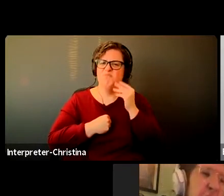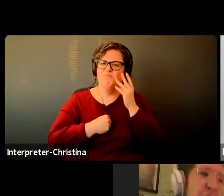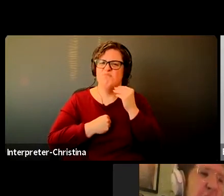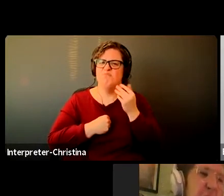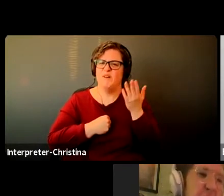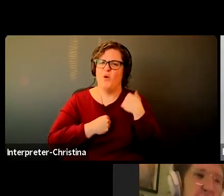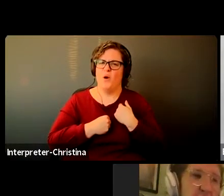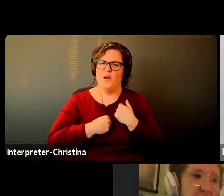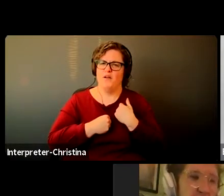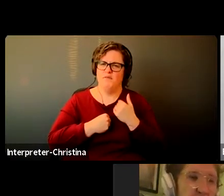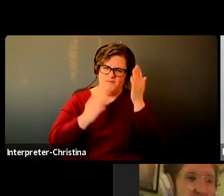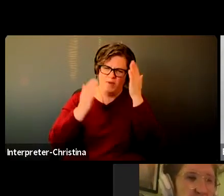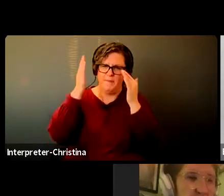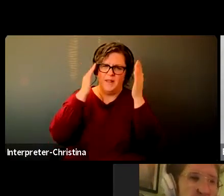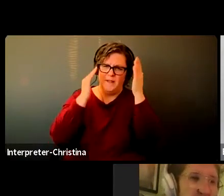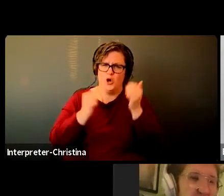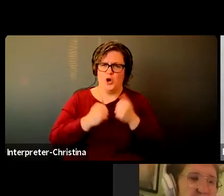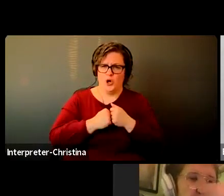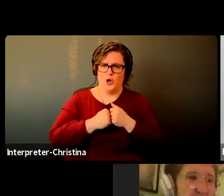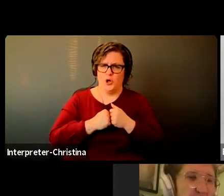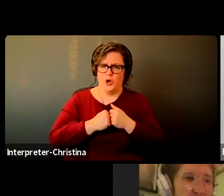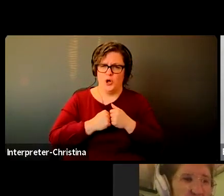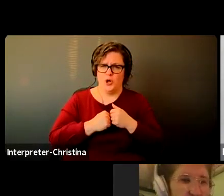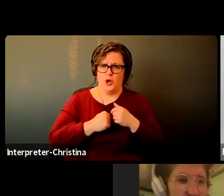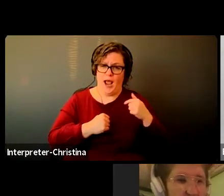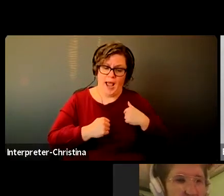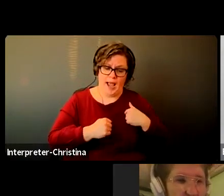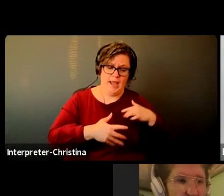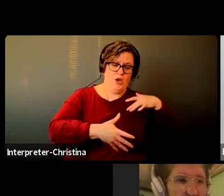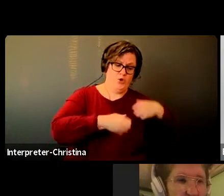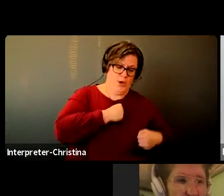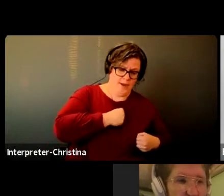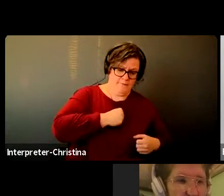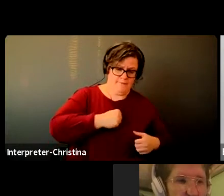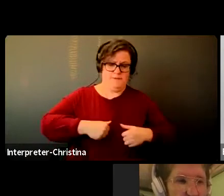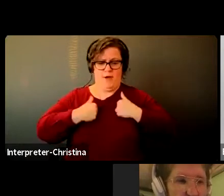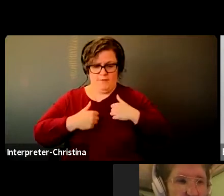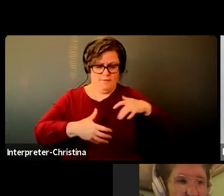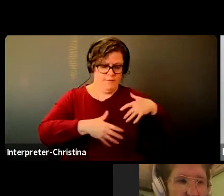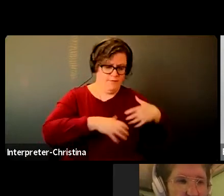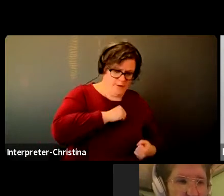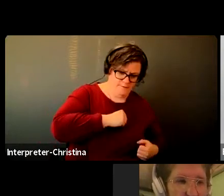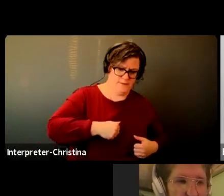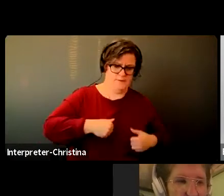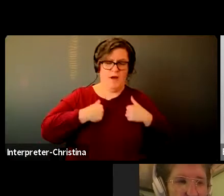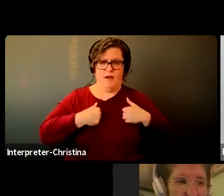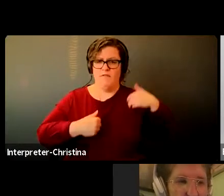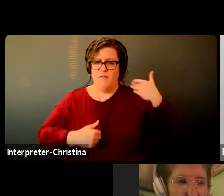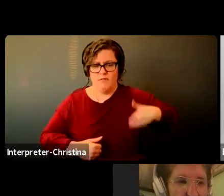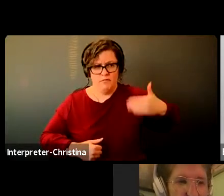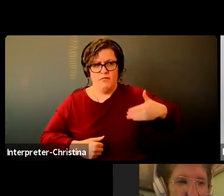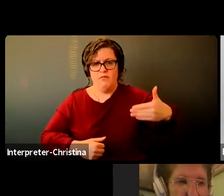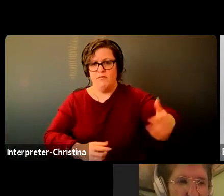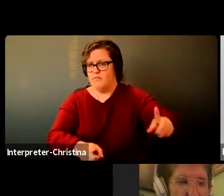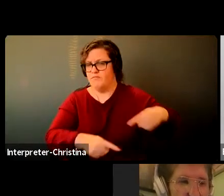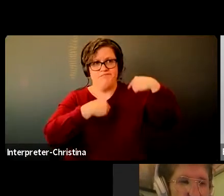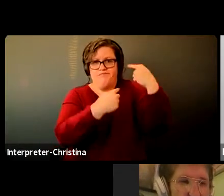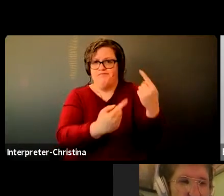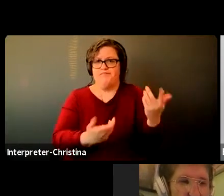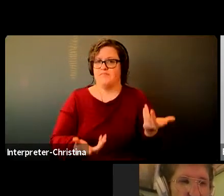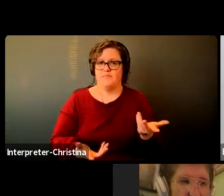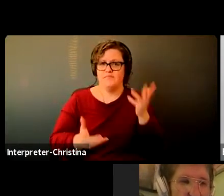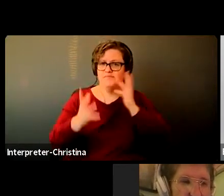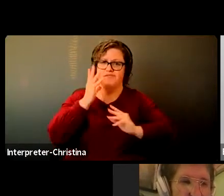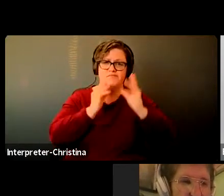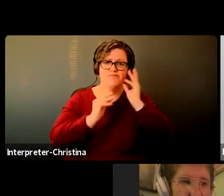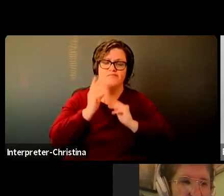and reinvent myself because I've been doing this my entire life anyway. You know, like there's a bit of that sense of like, there's a way in which now, at least a year